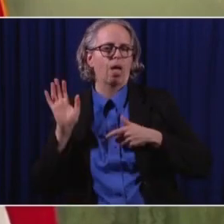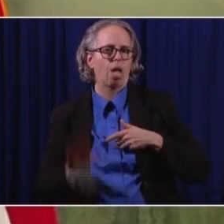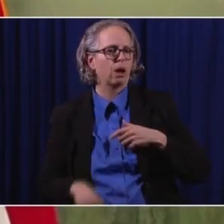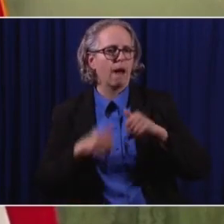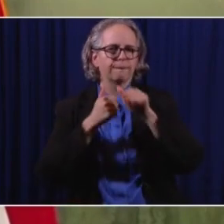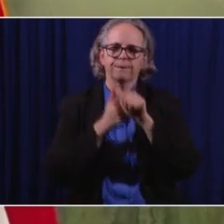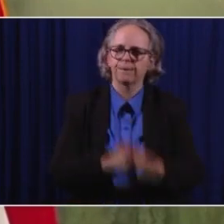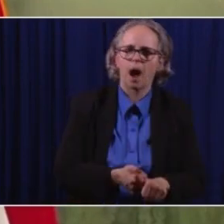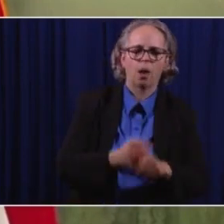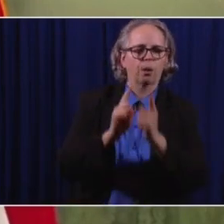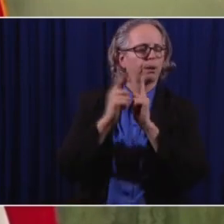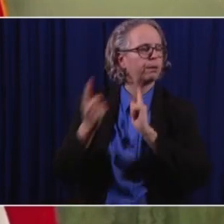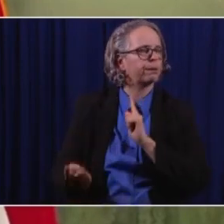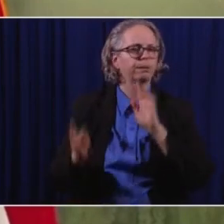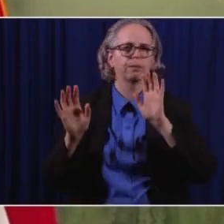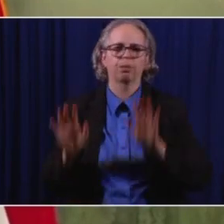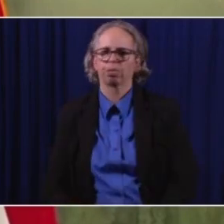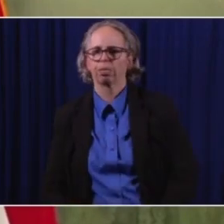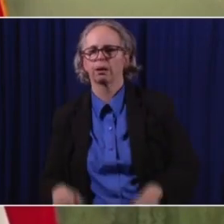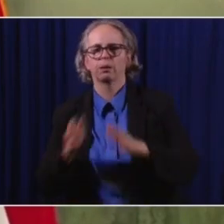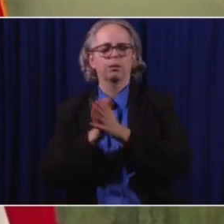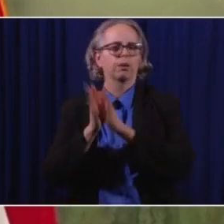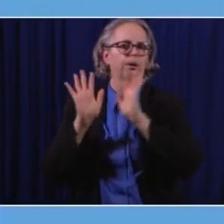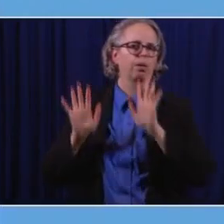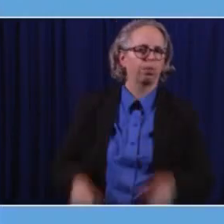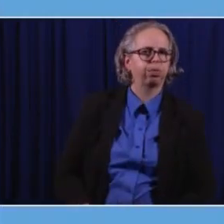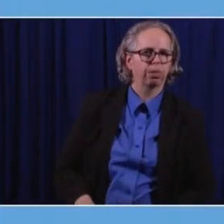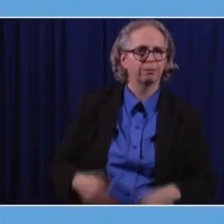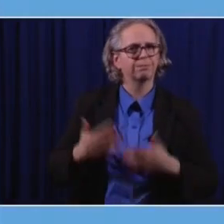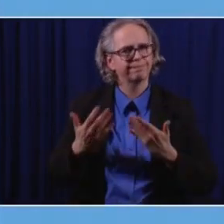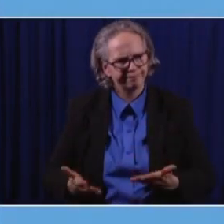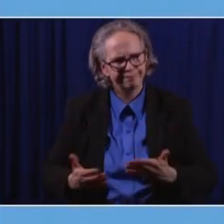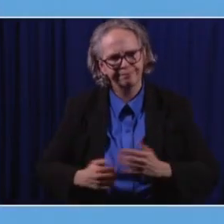Let's look, Eric, at our next slide, if we could.